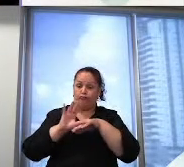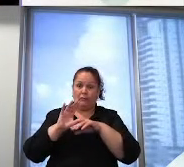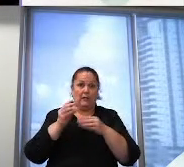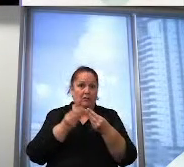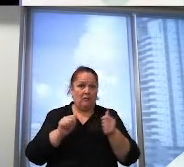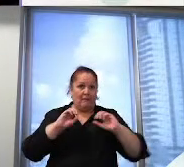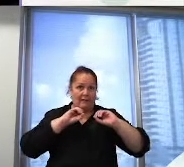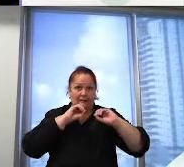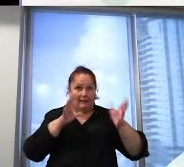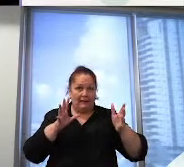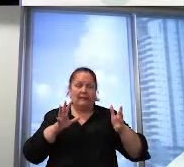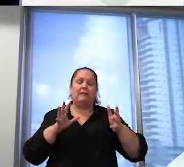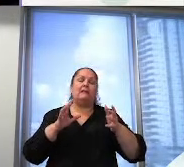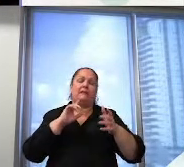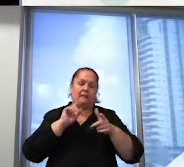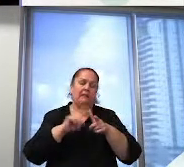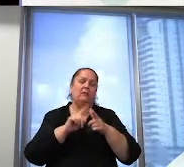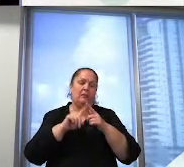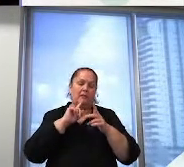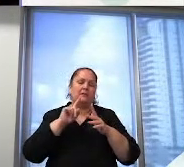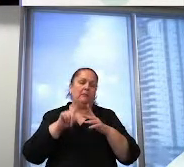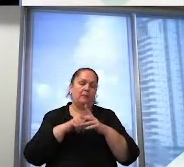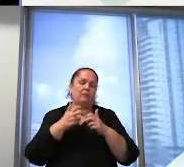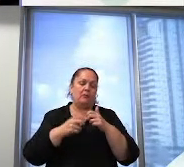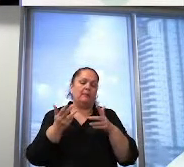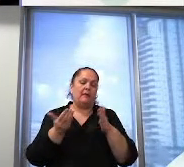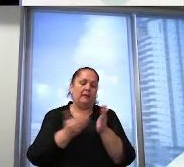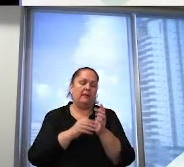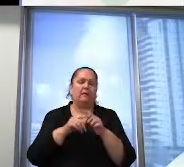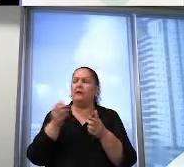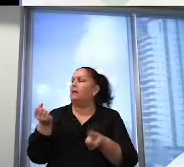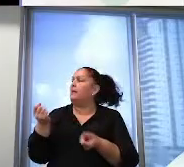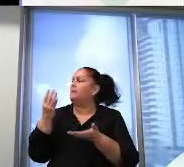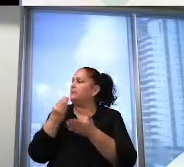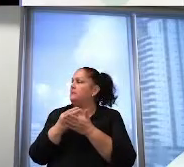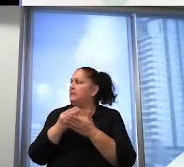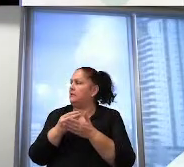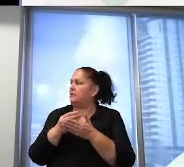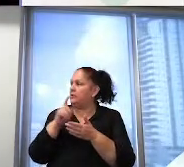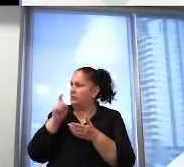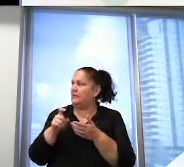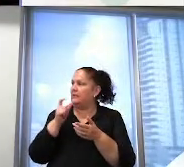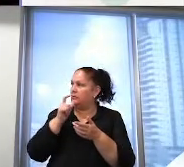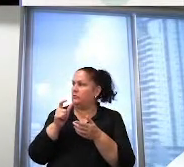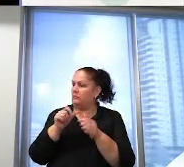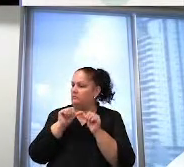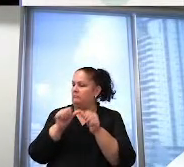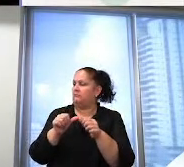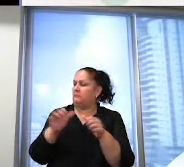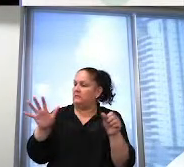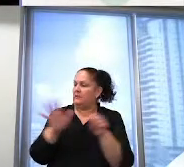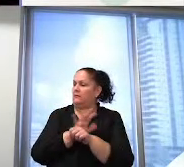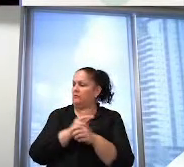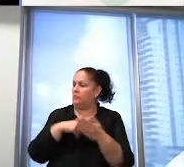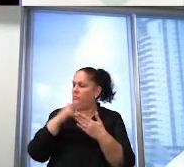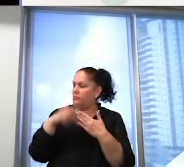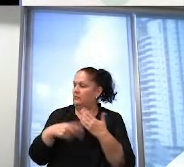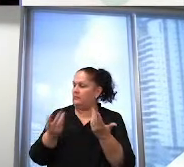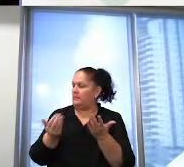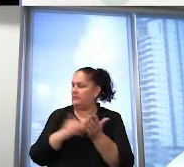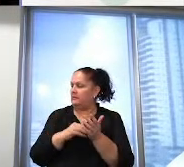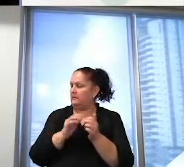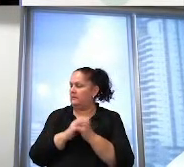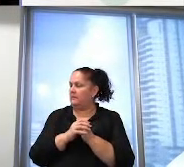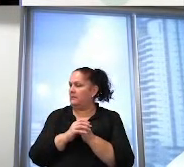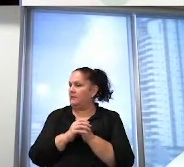not resolved, we'll start to bleed again. How much money do you need to do the full program, to commence the